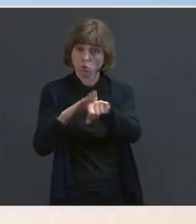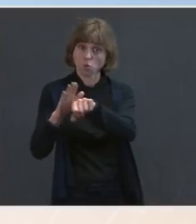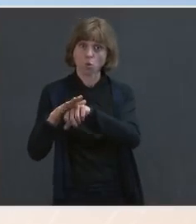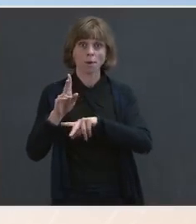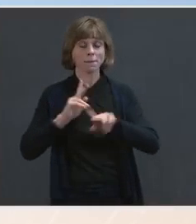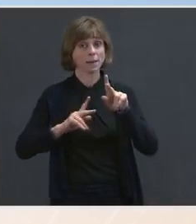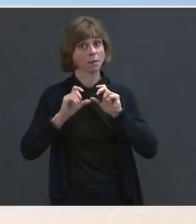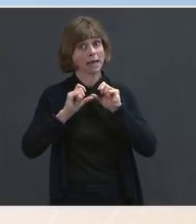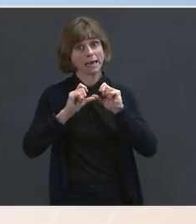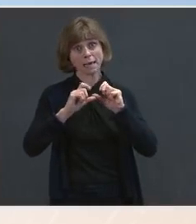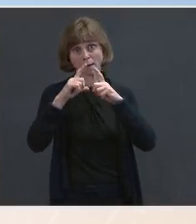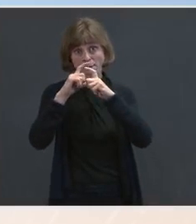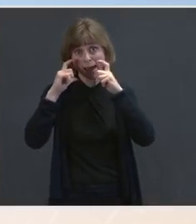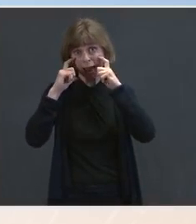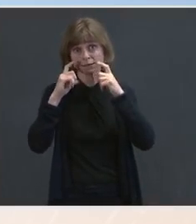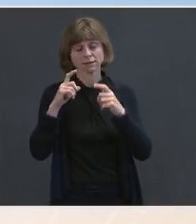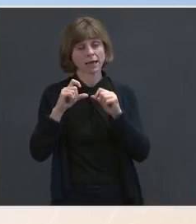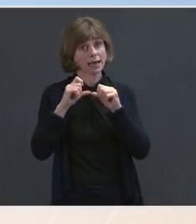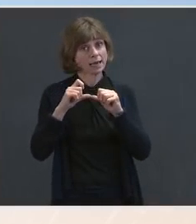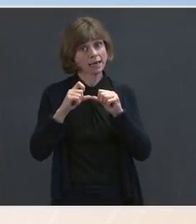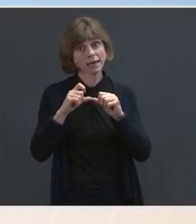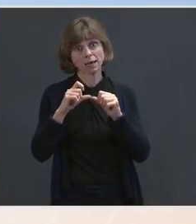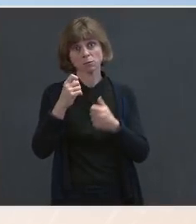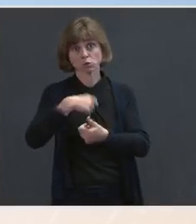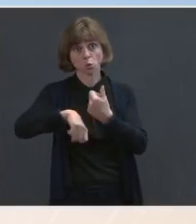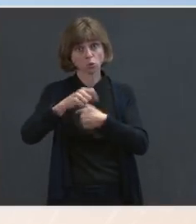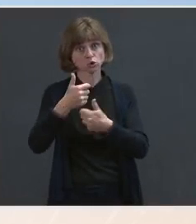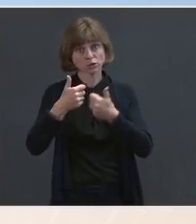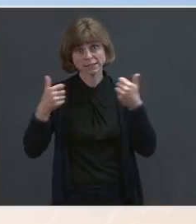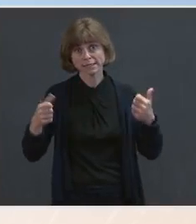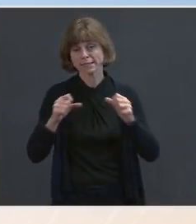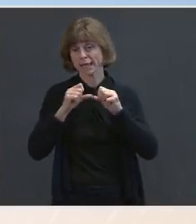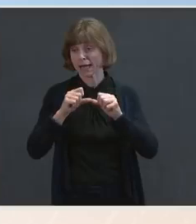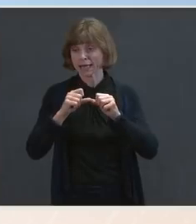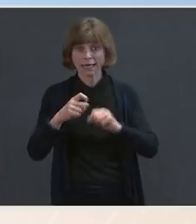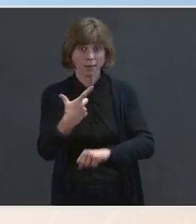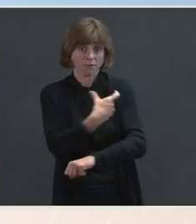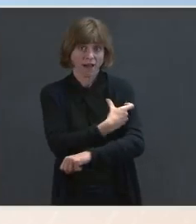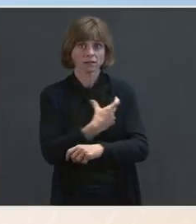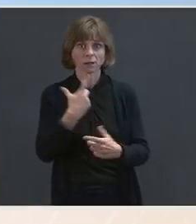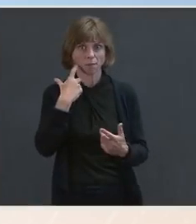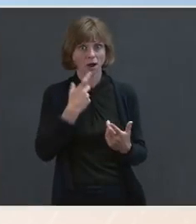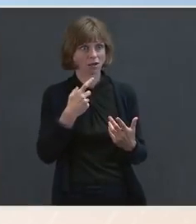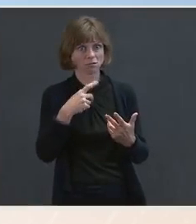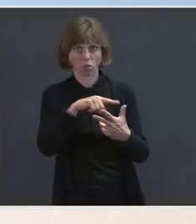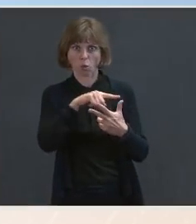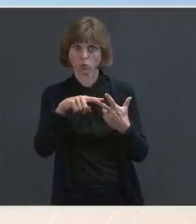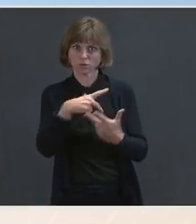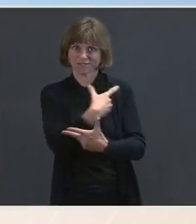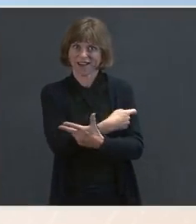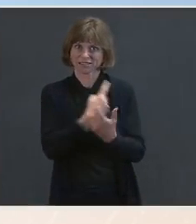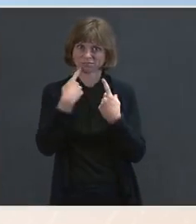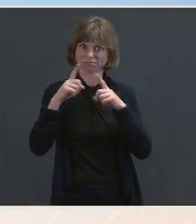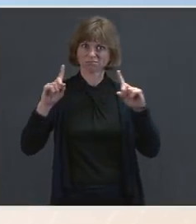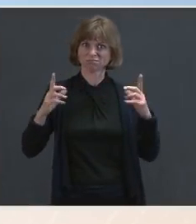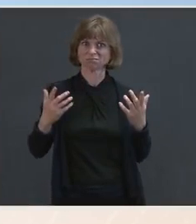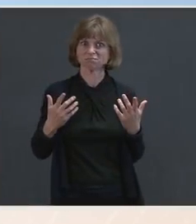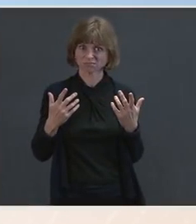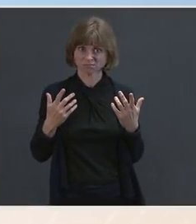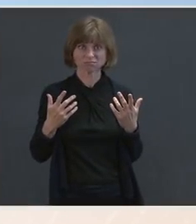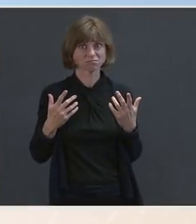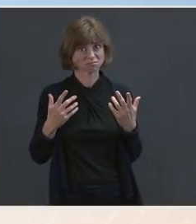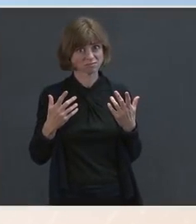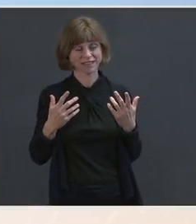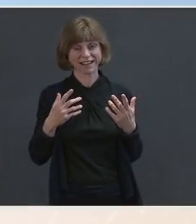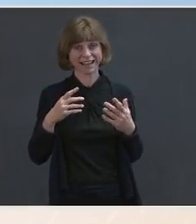whatever vaccine they have access to, is because many of them of these vaccines have shown to be effective in addressing the variants, and